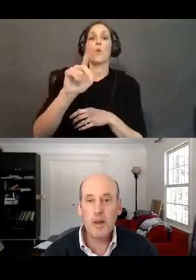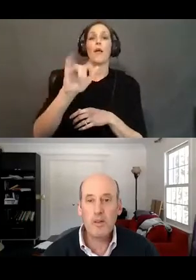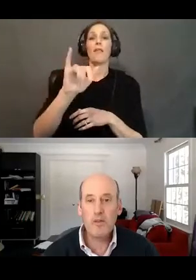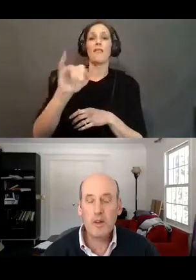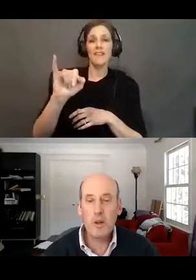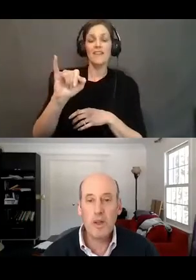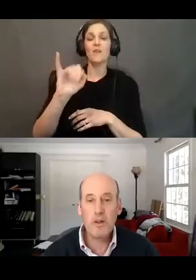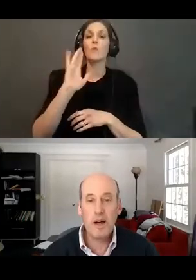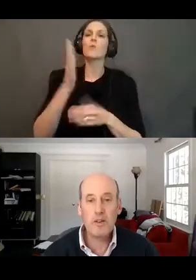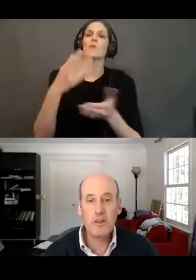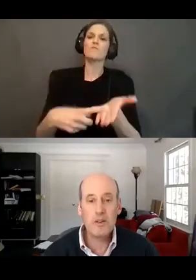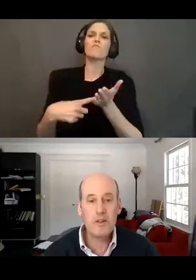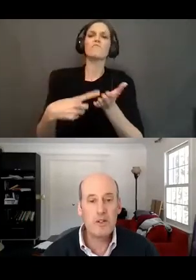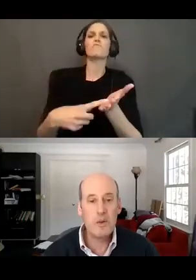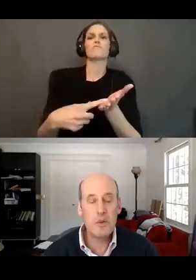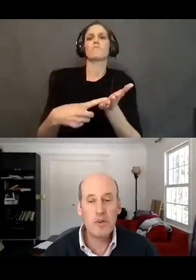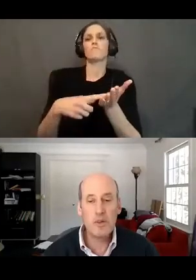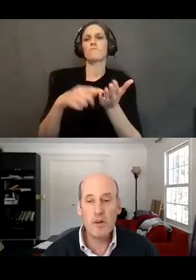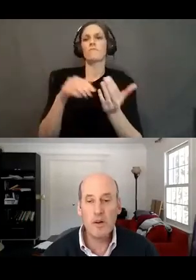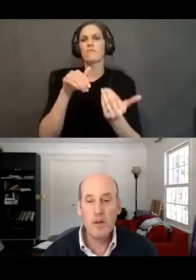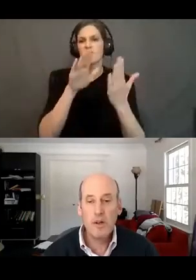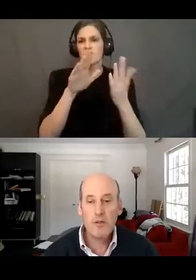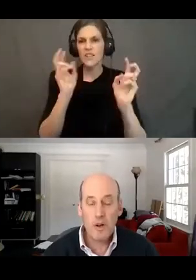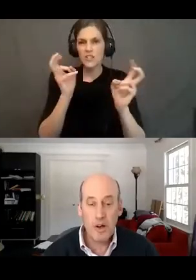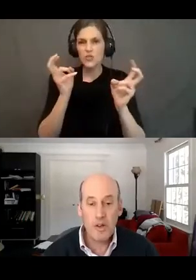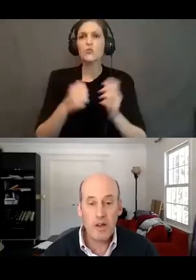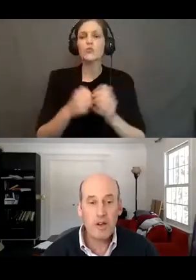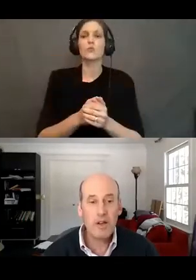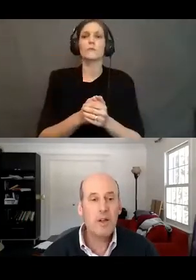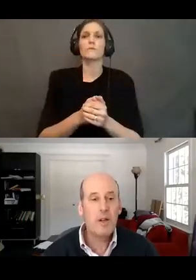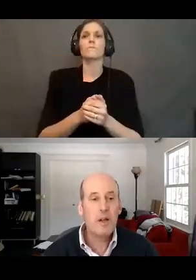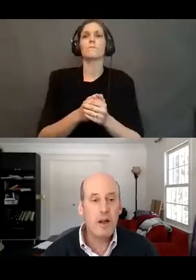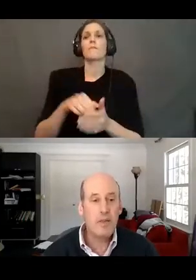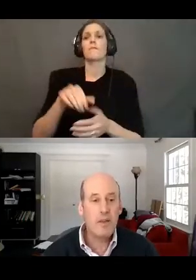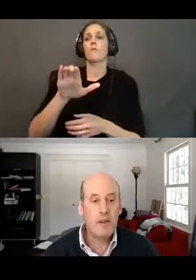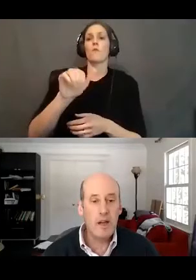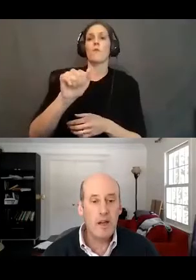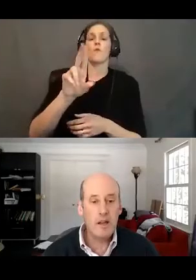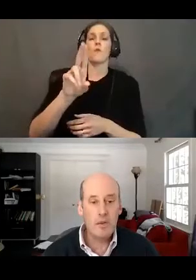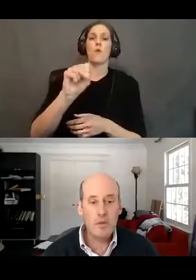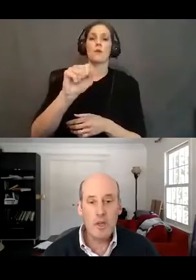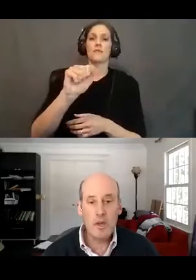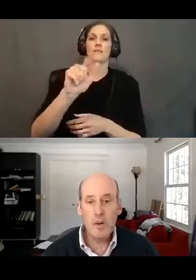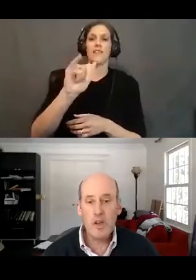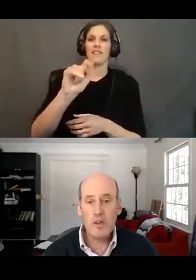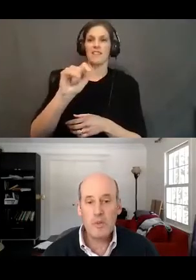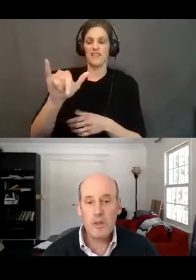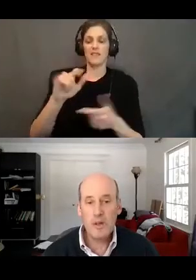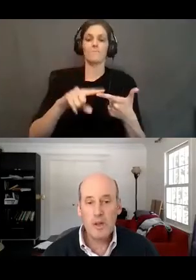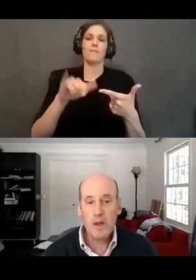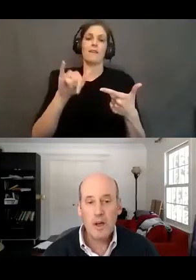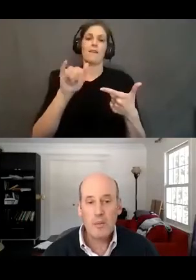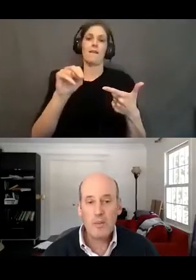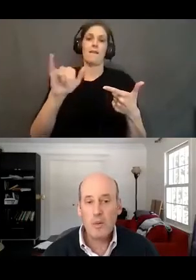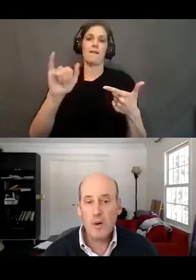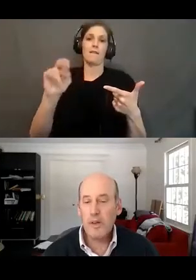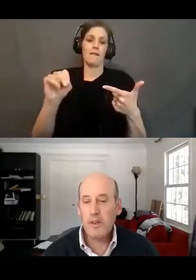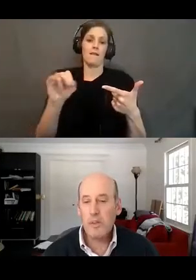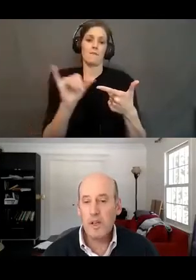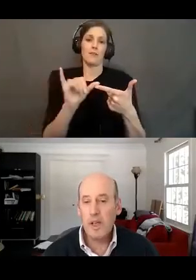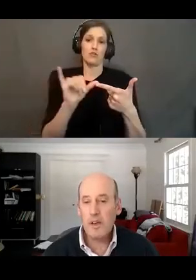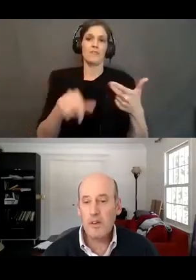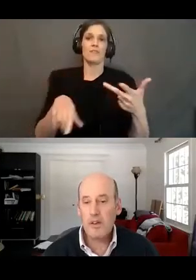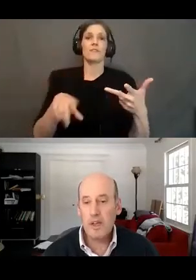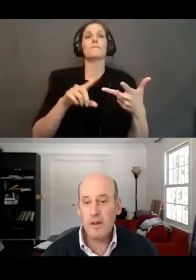about the fundamental methodological issues in a moment for causality. And then Yanyan will speak about measurement,